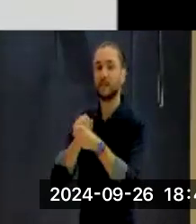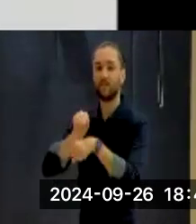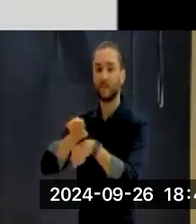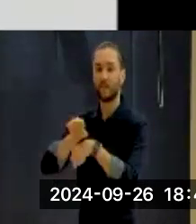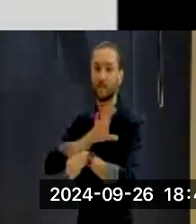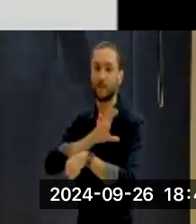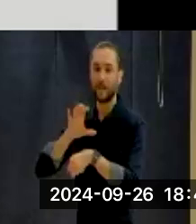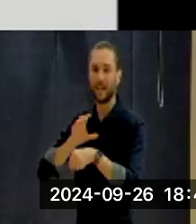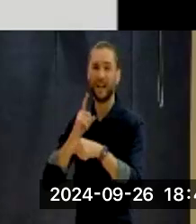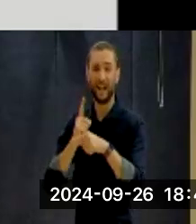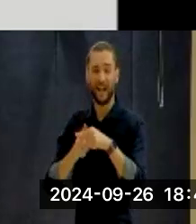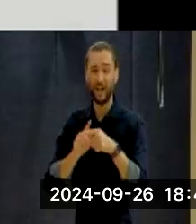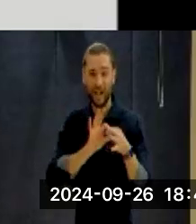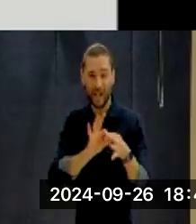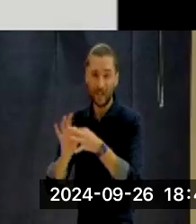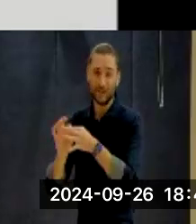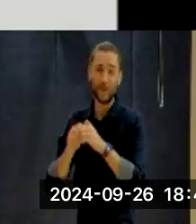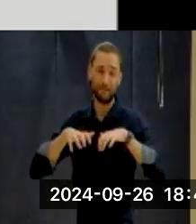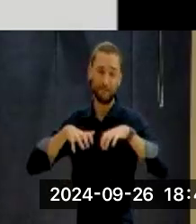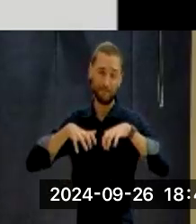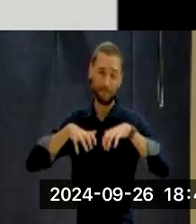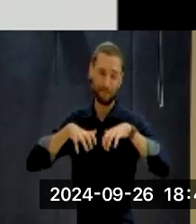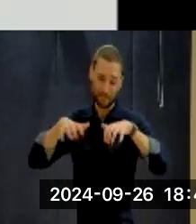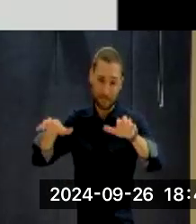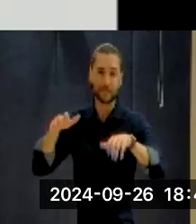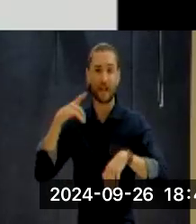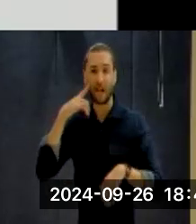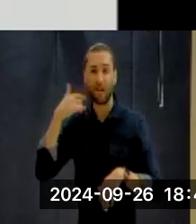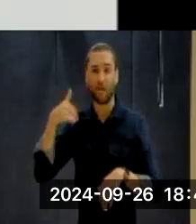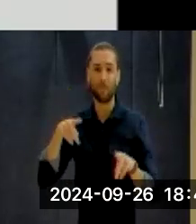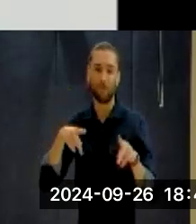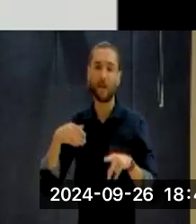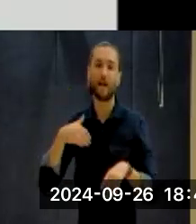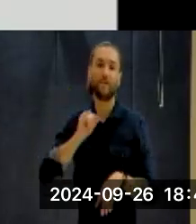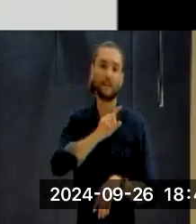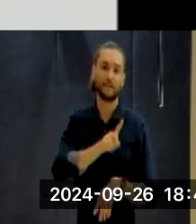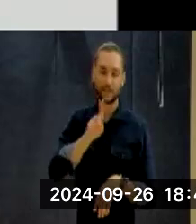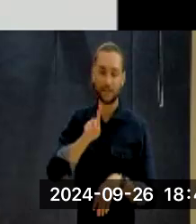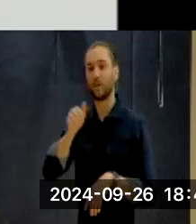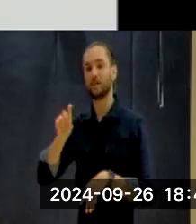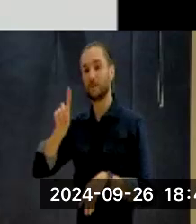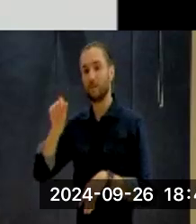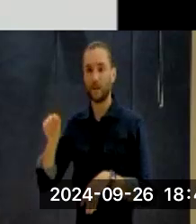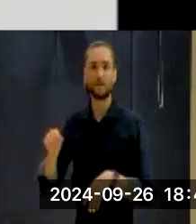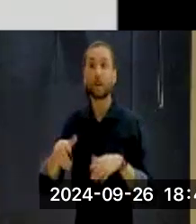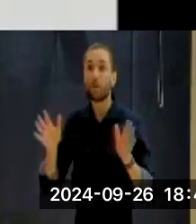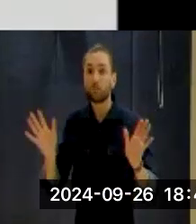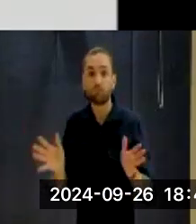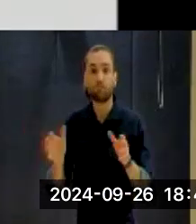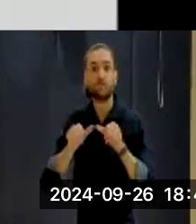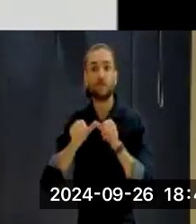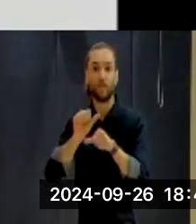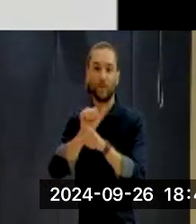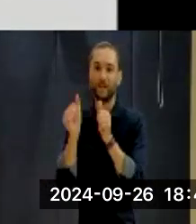with thousands and thousands of Californians with IDD and other disabilities. So let's continue to do the good work together, and thank you